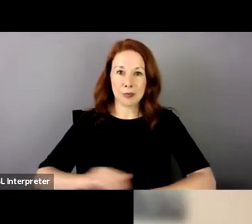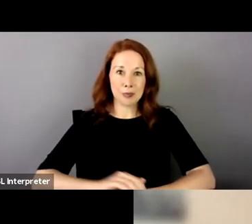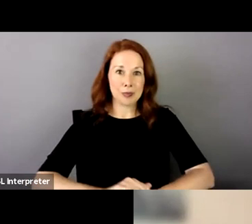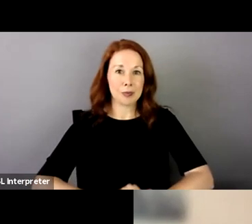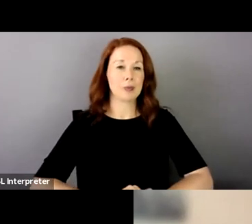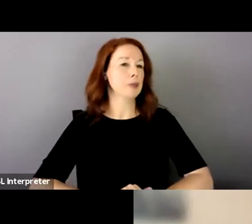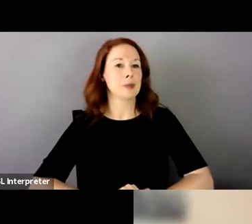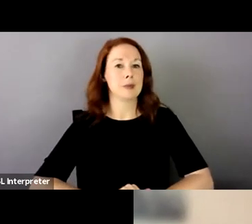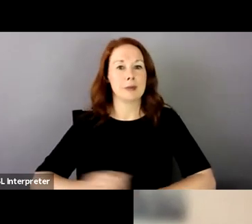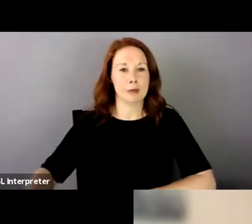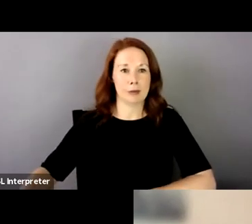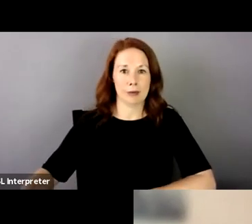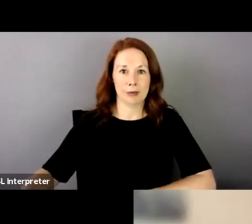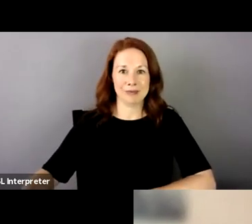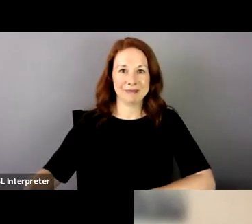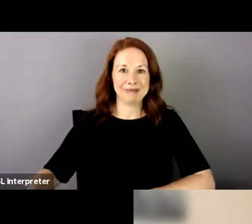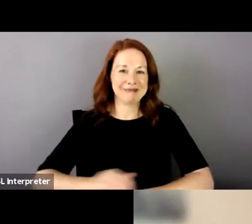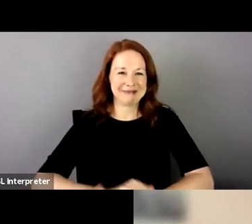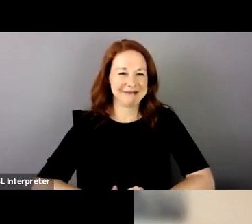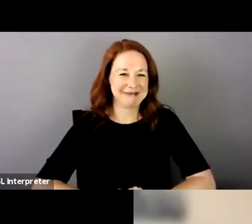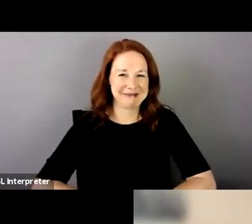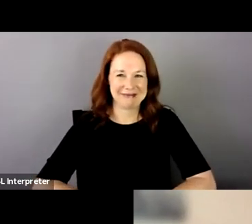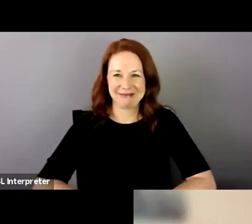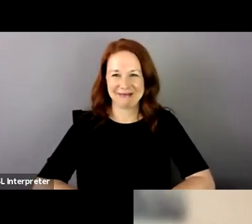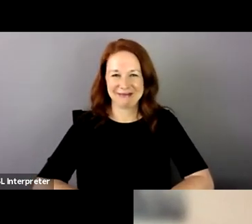And if you just want to click continue to stay, that's great.